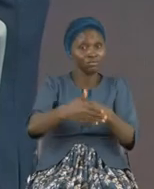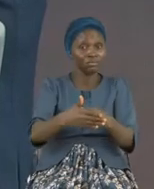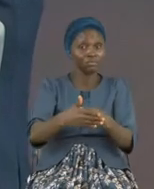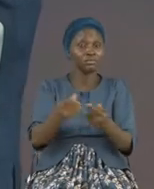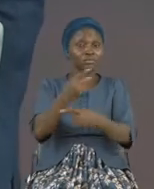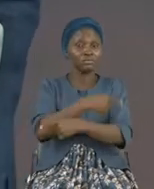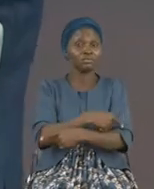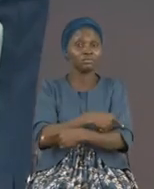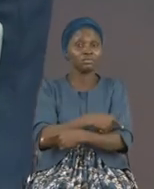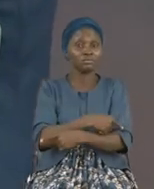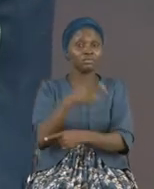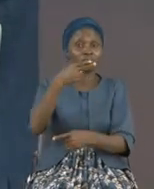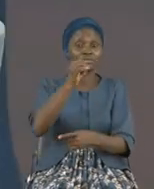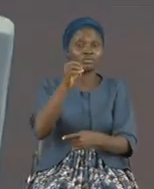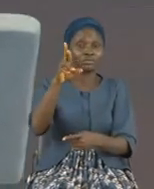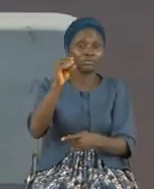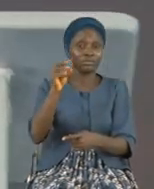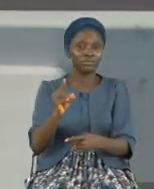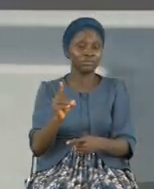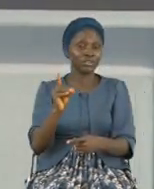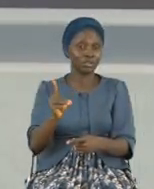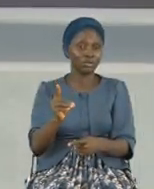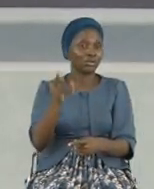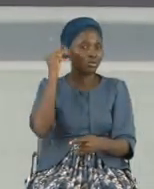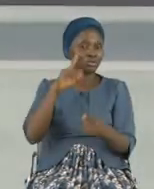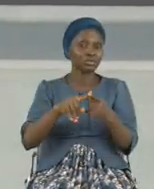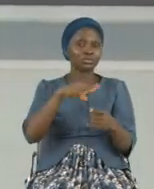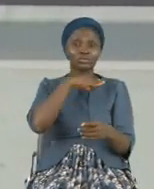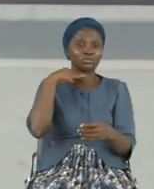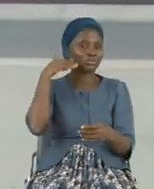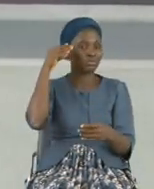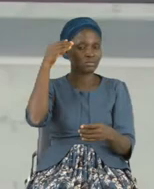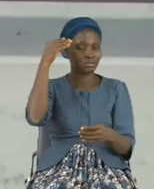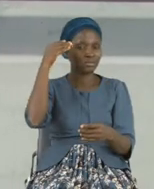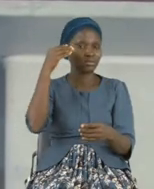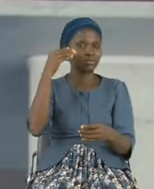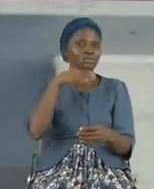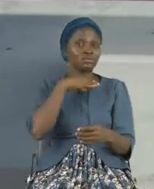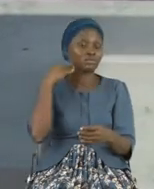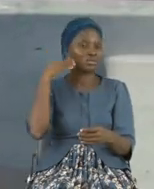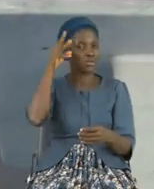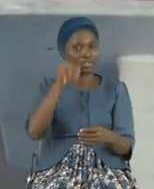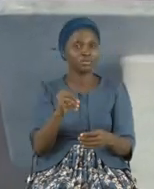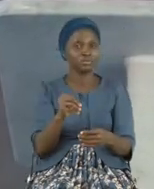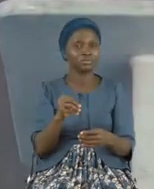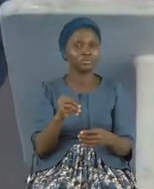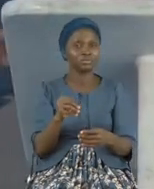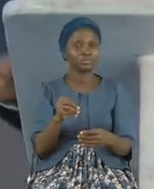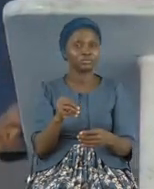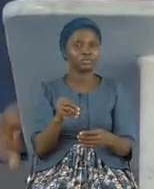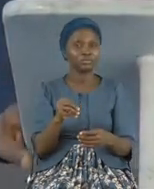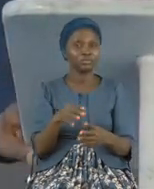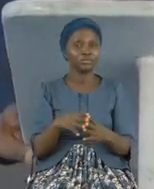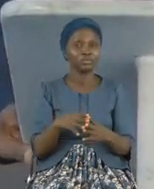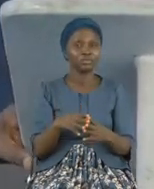him and behead him. Now, if you are waiting for execution the